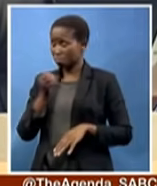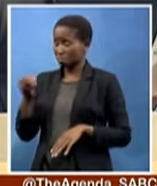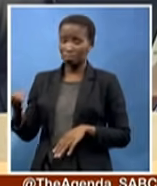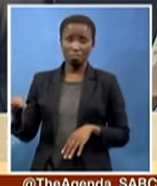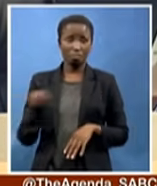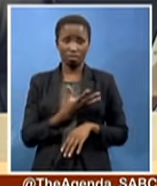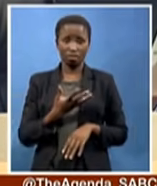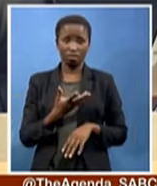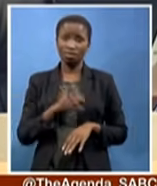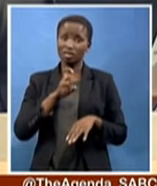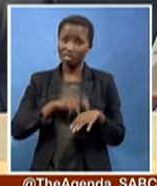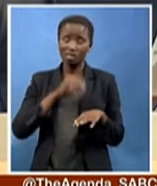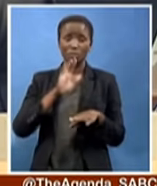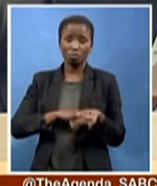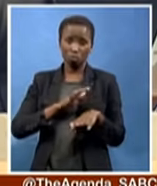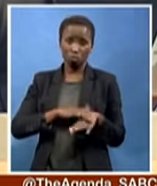lot of funding.